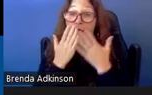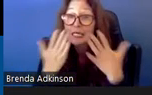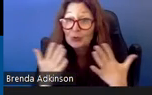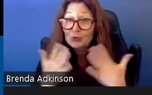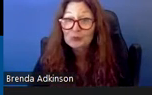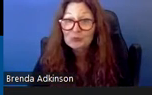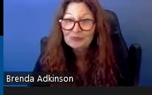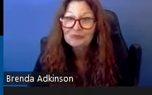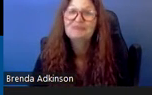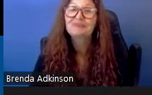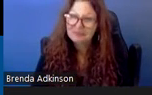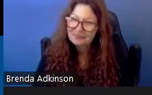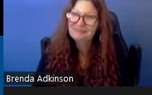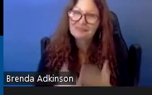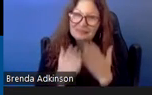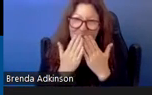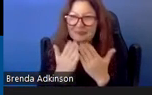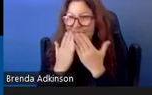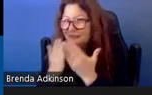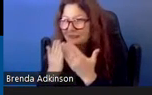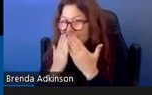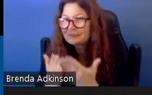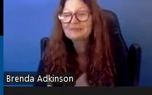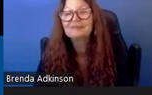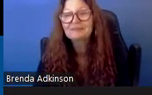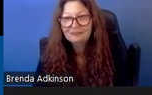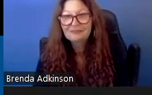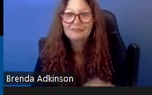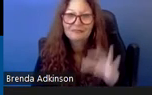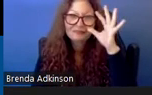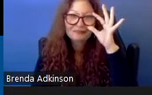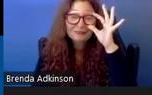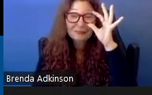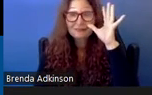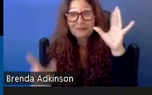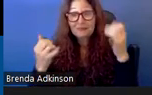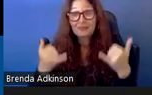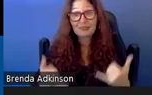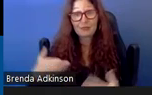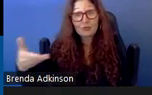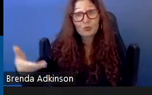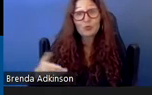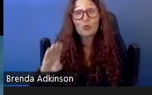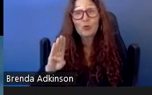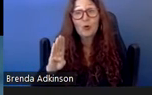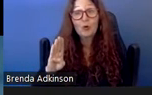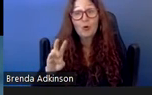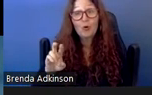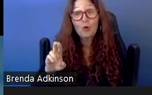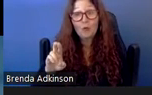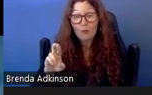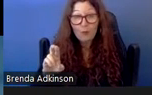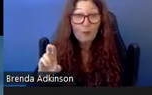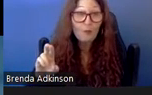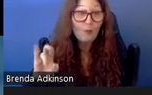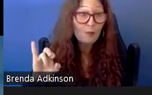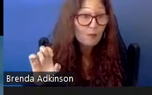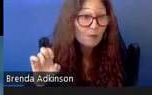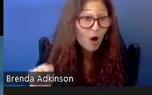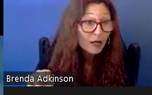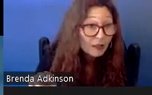Thank you, Jennifer, and thank you, Jennifer and Rebecca. I am pleased to now introduce Brian Thompson to provide information on the individual